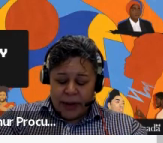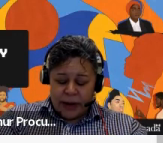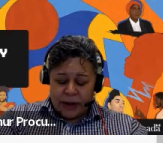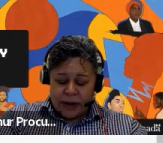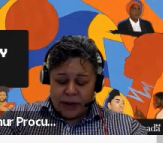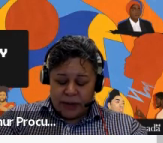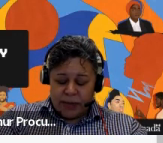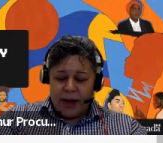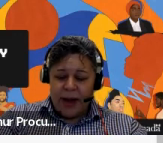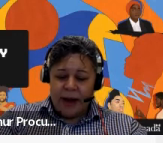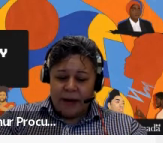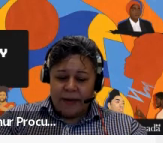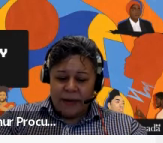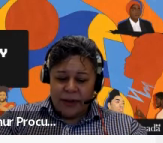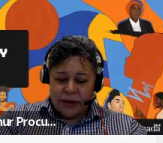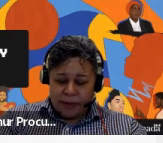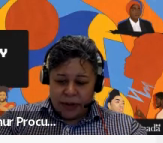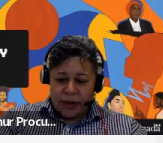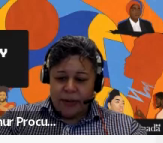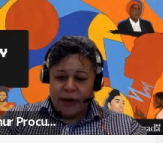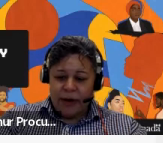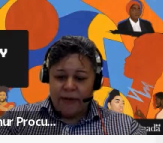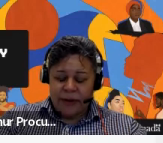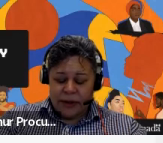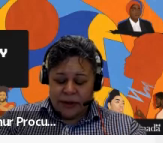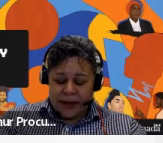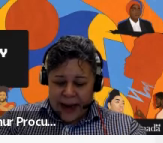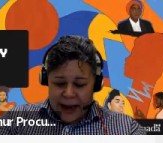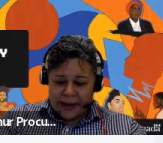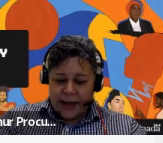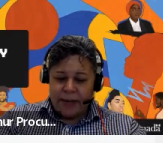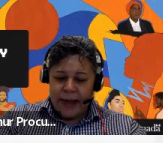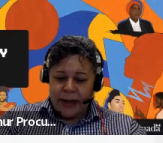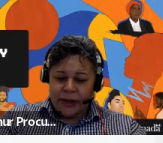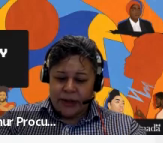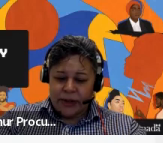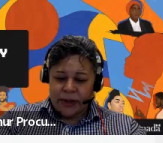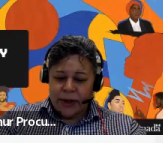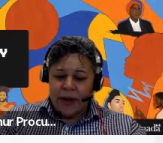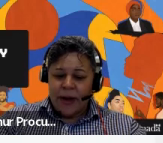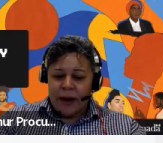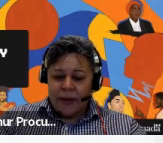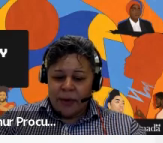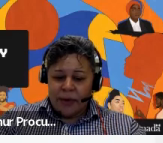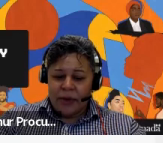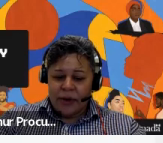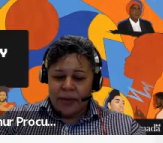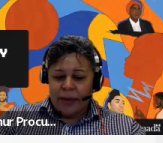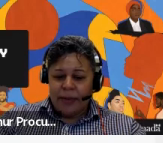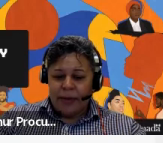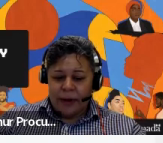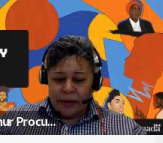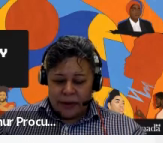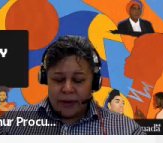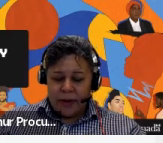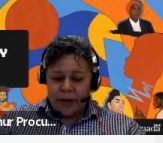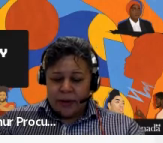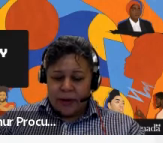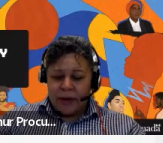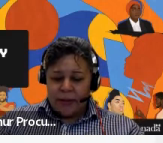project managers, supply officers, procurement officers, asset managers. Those are people that